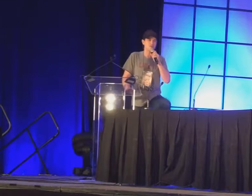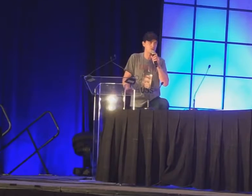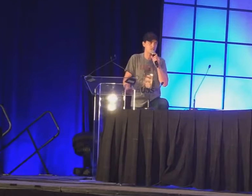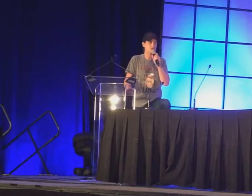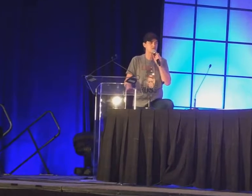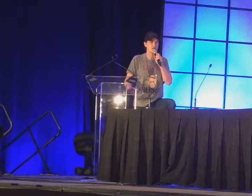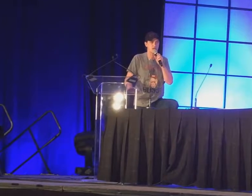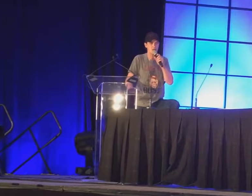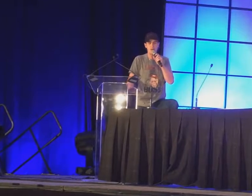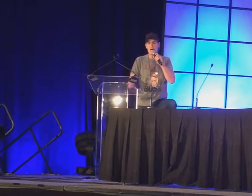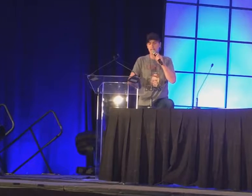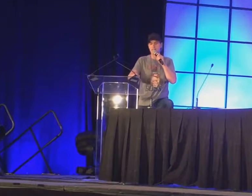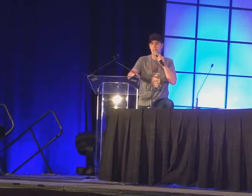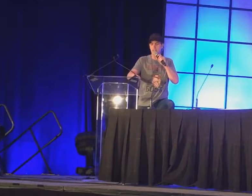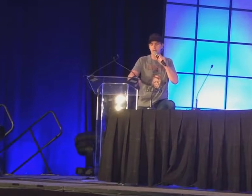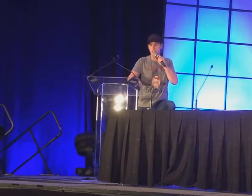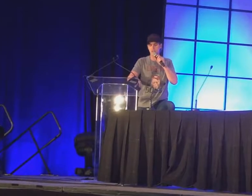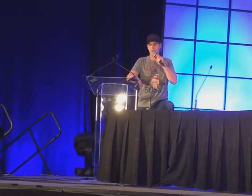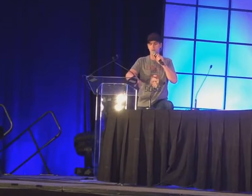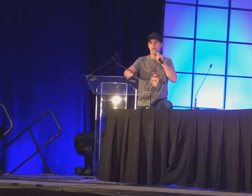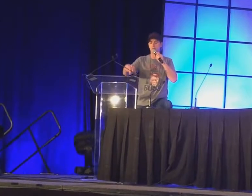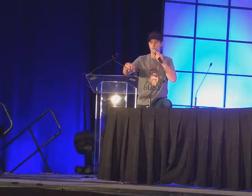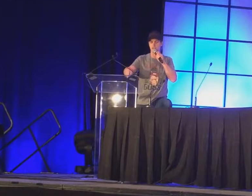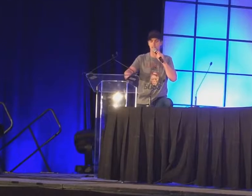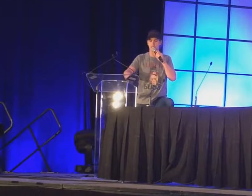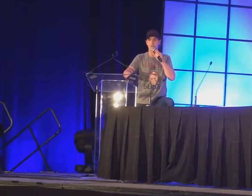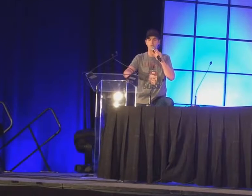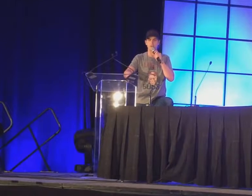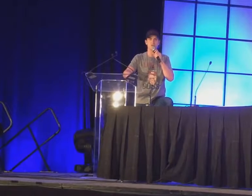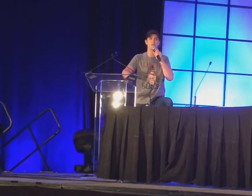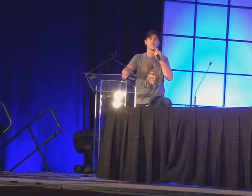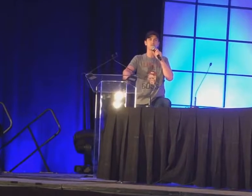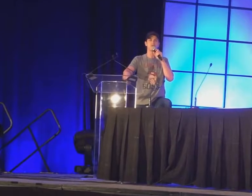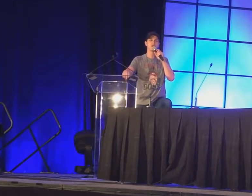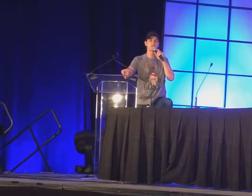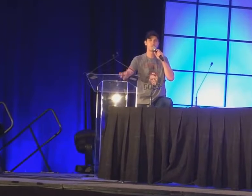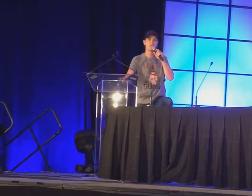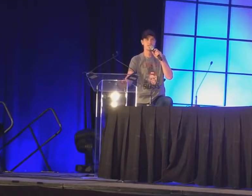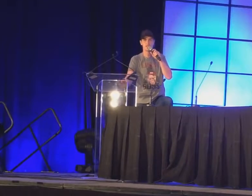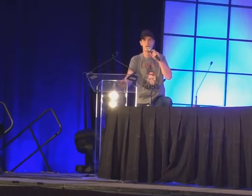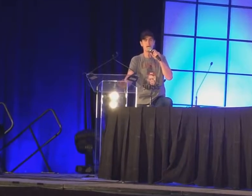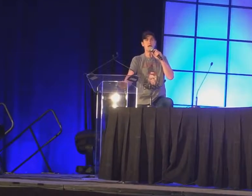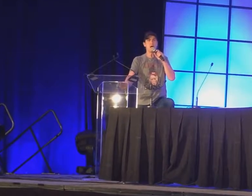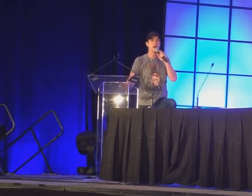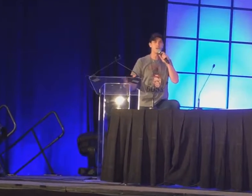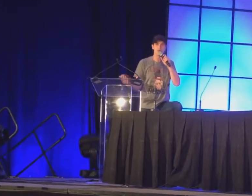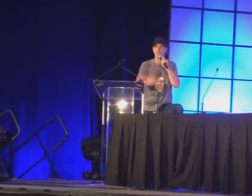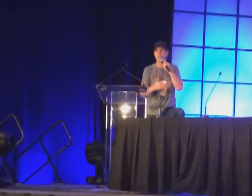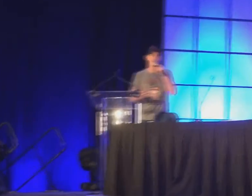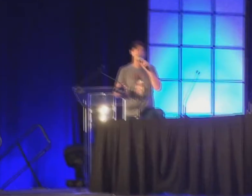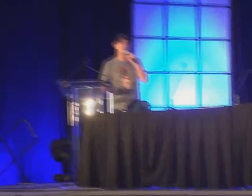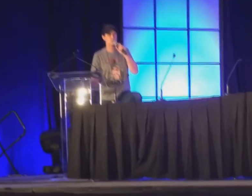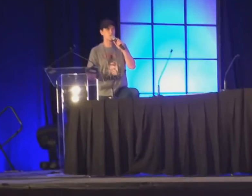the past few years. I did like a short film. I directed a couple of music videos and a PSA,